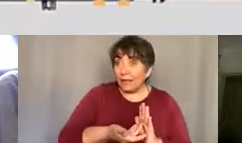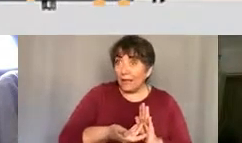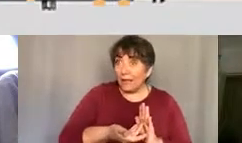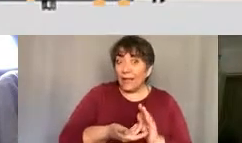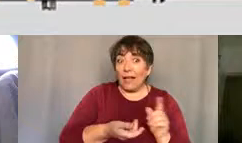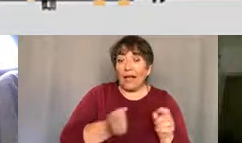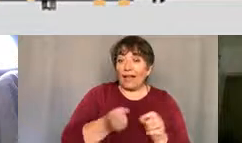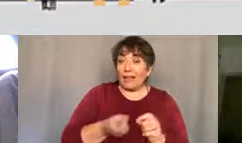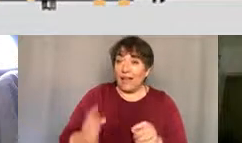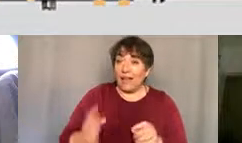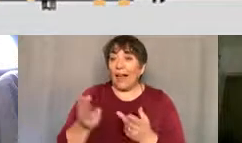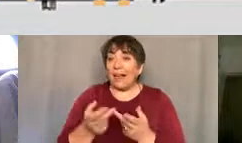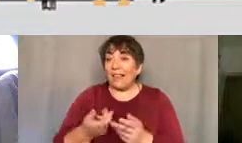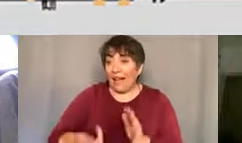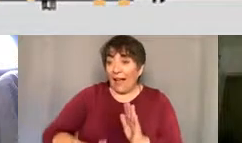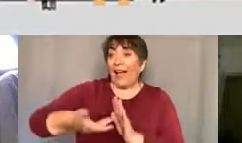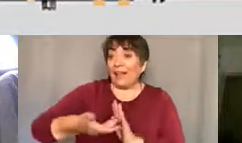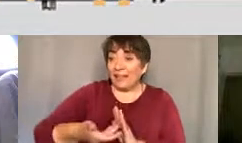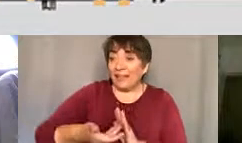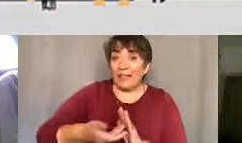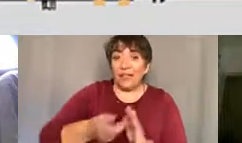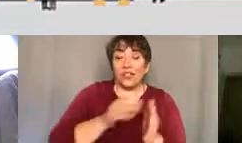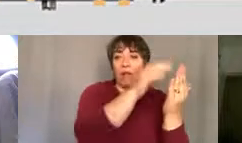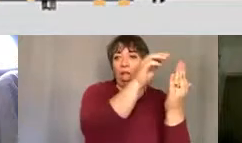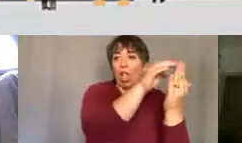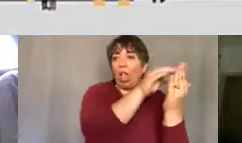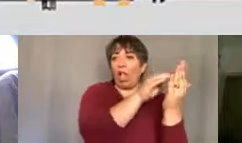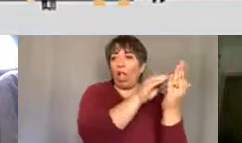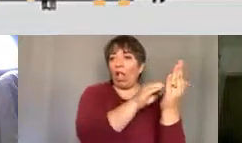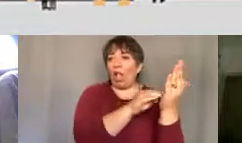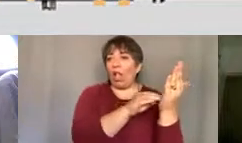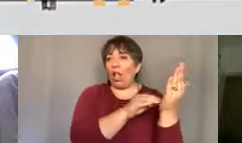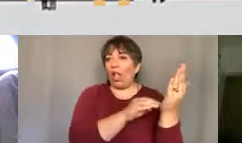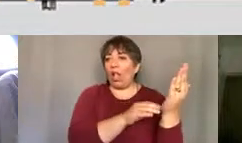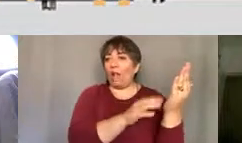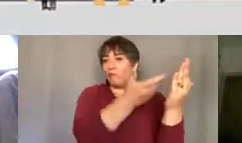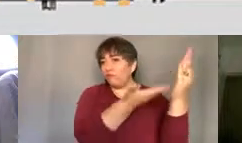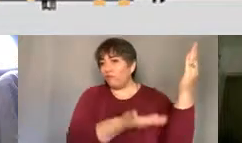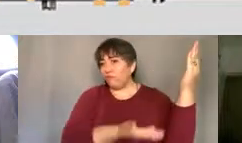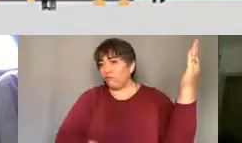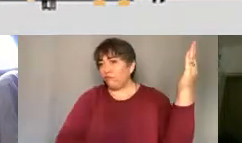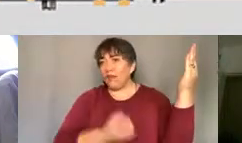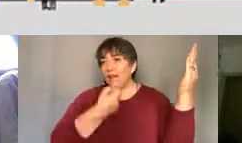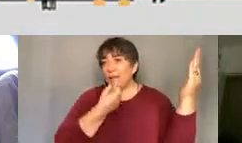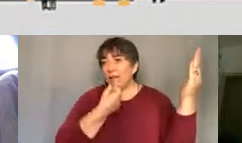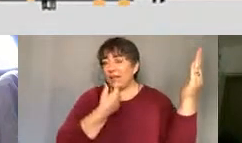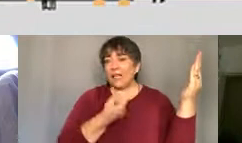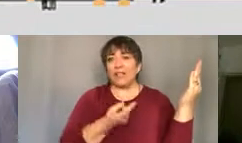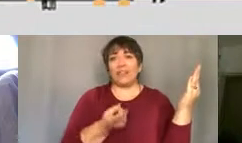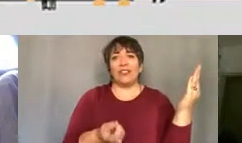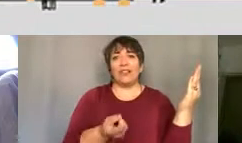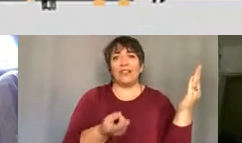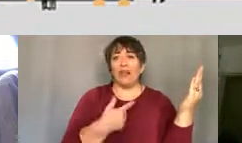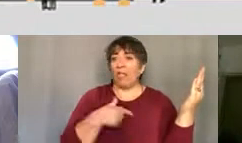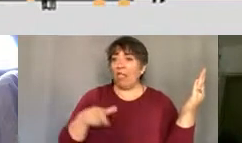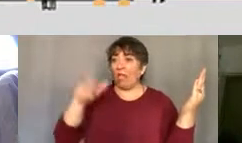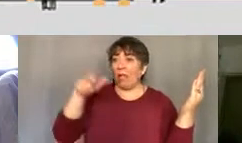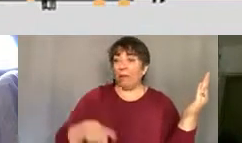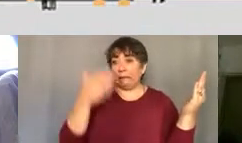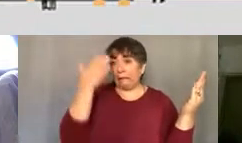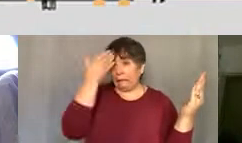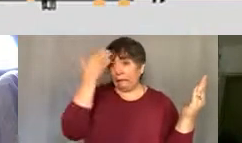a patient's record. So it's just trying to make sure that things are reviewed appropriately, that patients know what medicines they're taking and are involved in